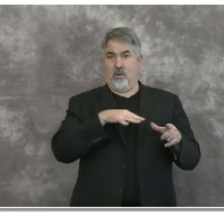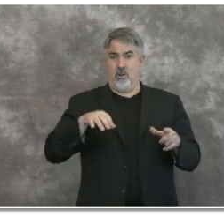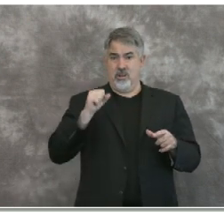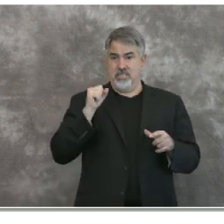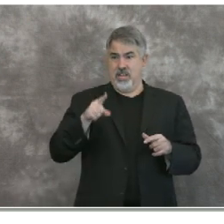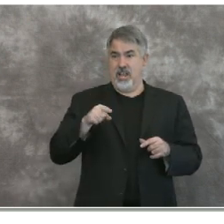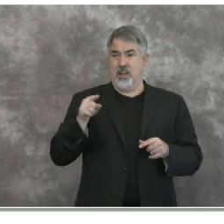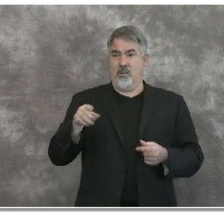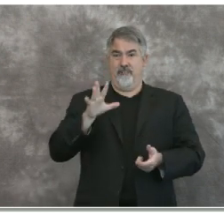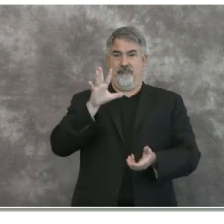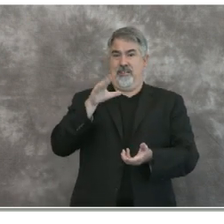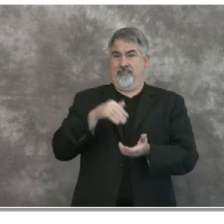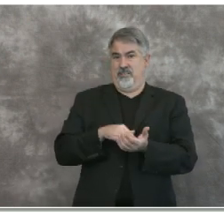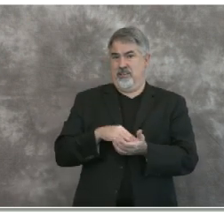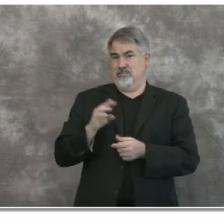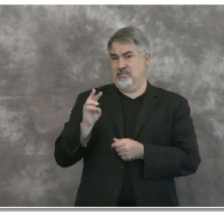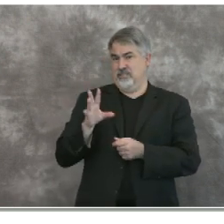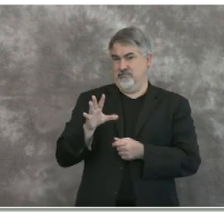reporting